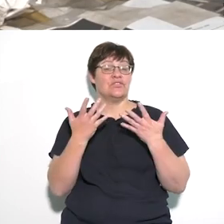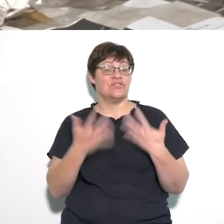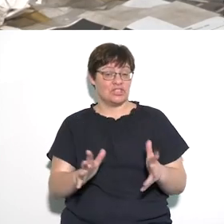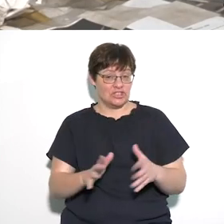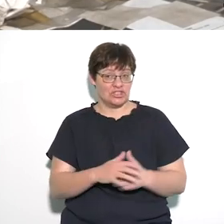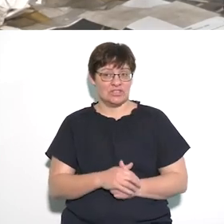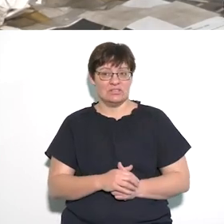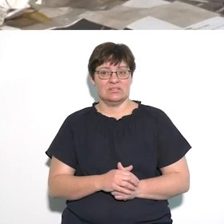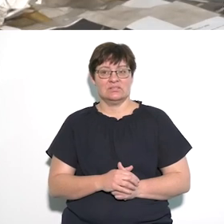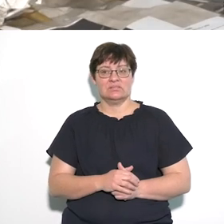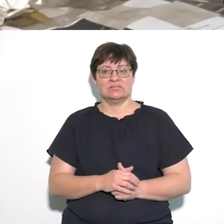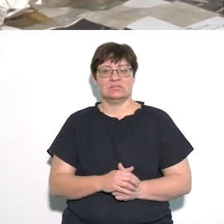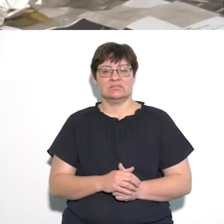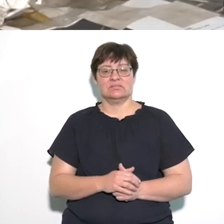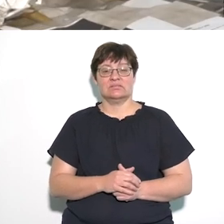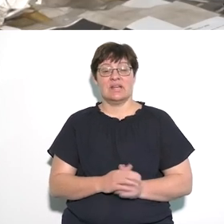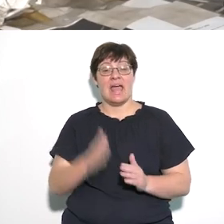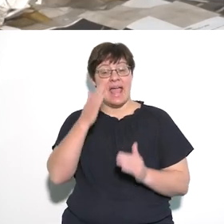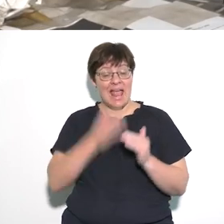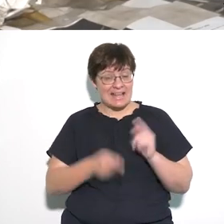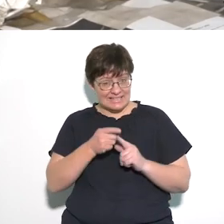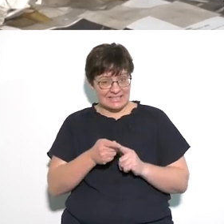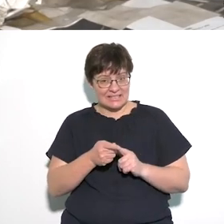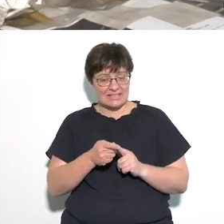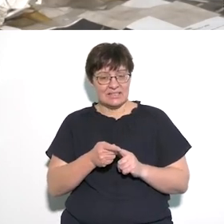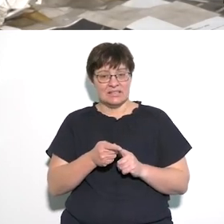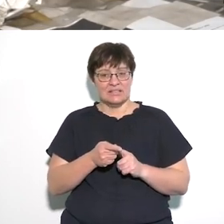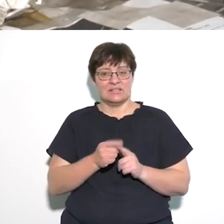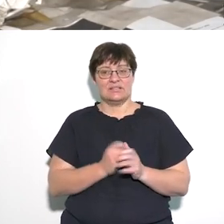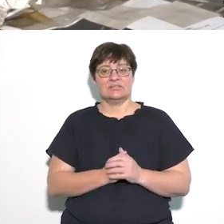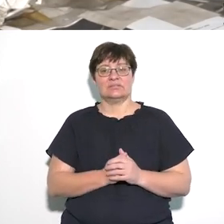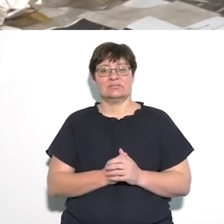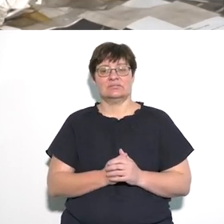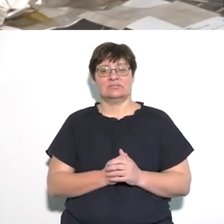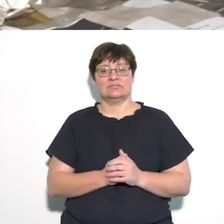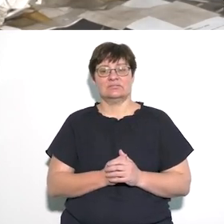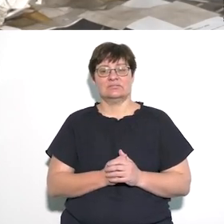Once you are done, you can then tie the end with the extra